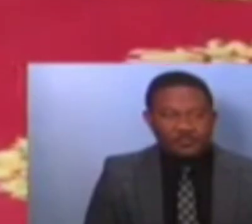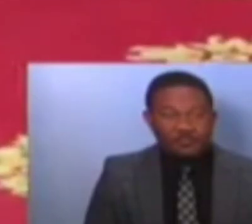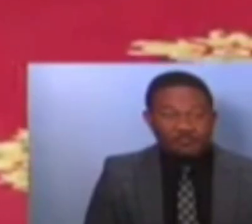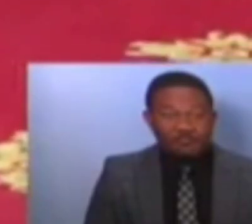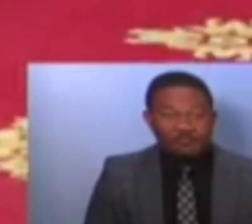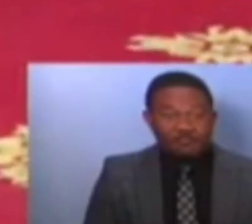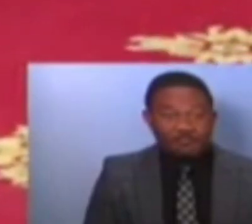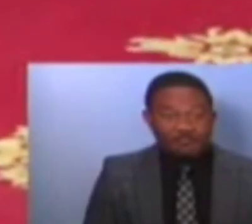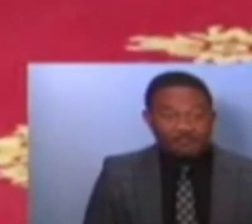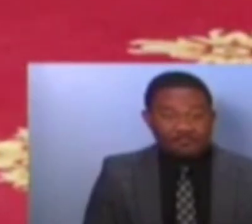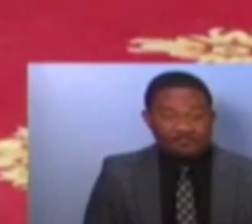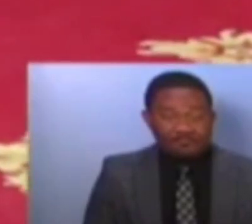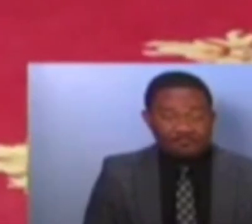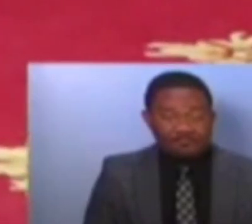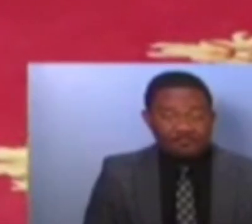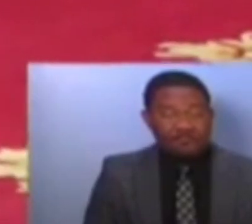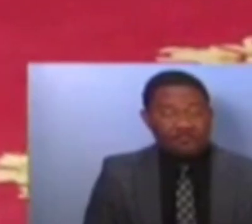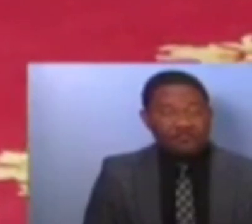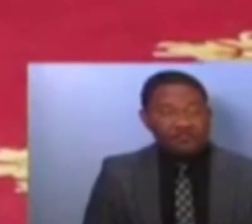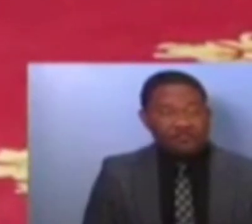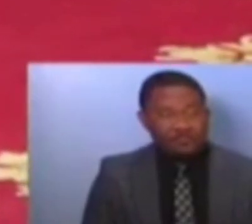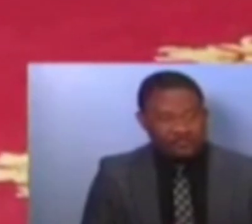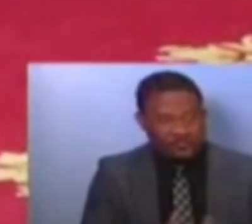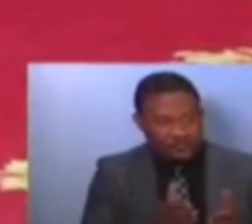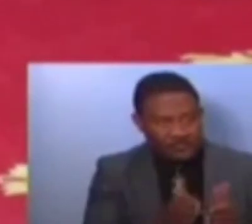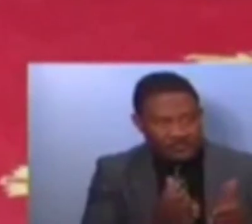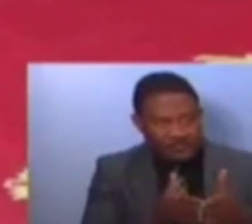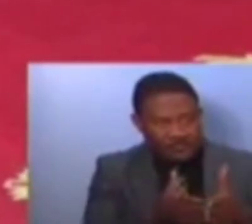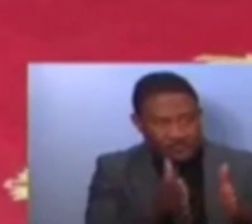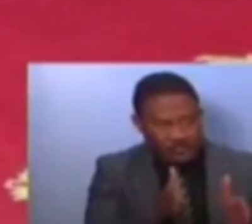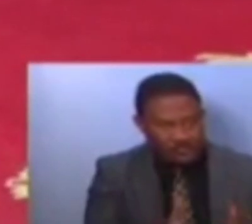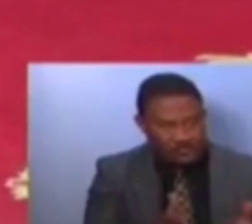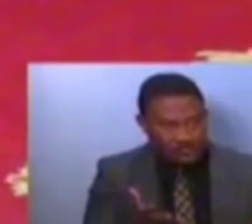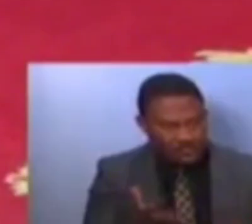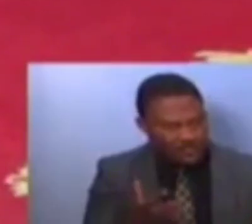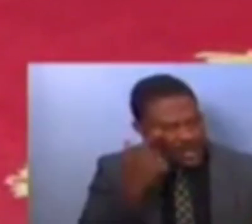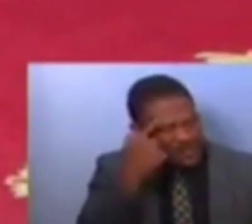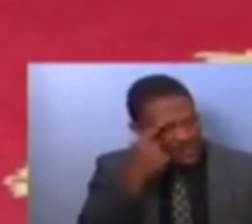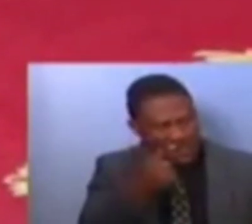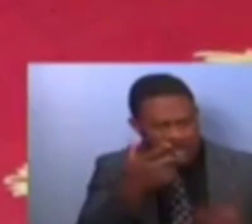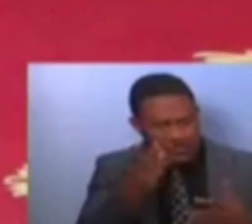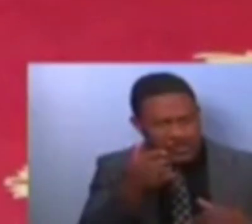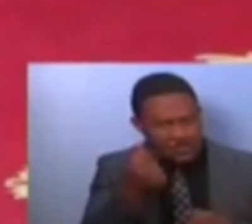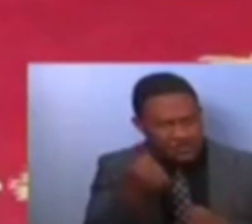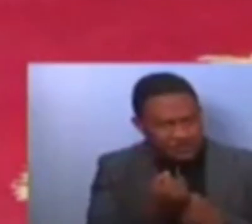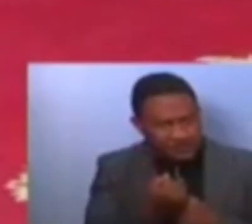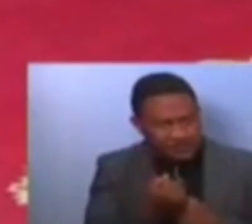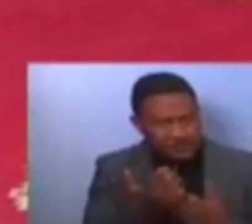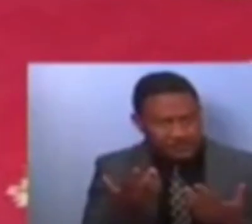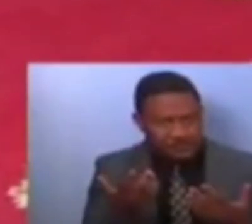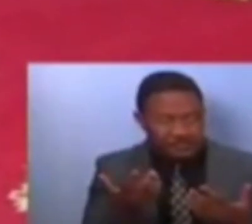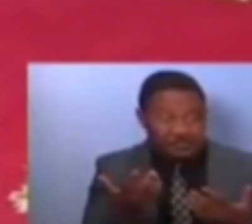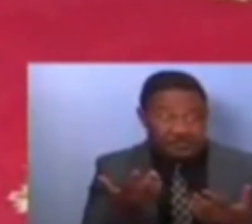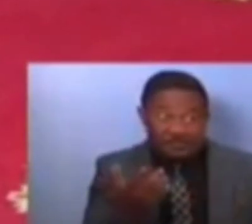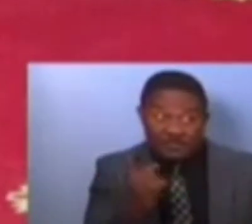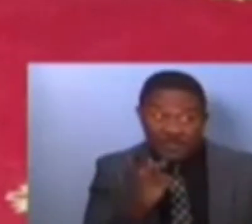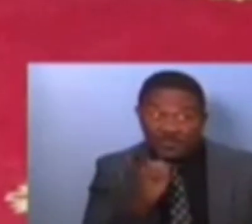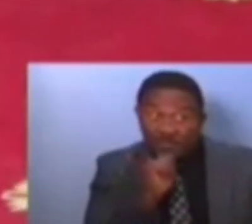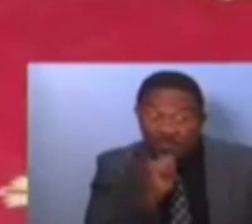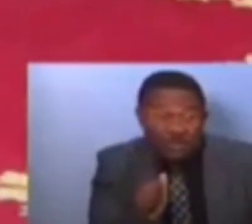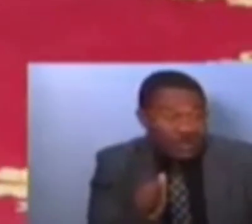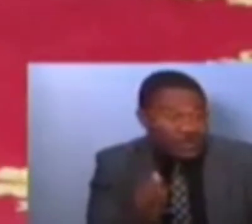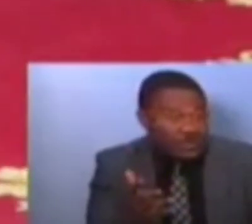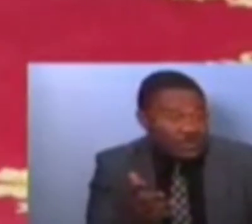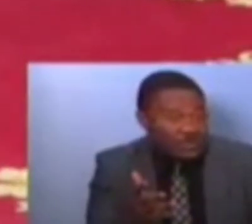Honorable Minority Leader, I take it that you have seconded the motion. If you haven't seconded